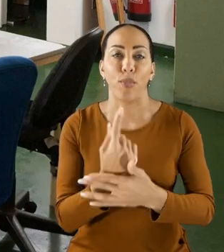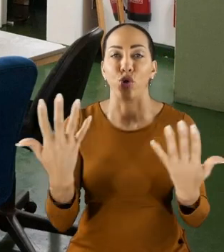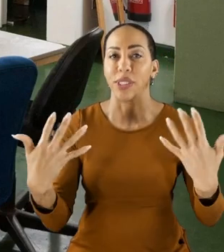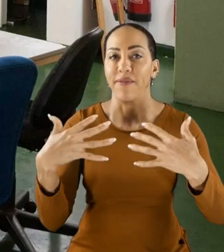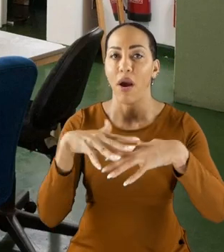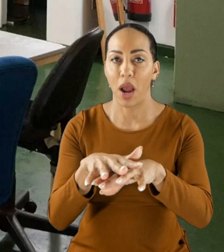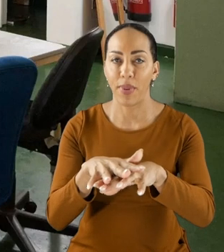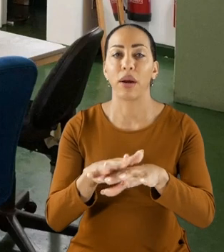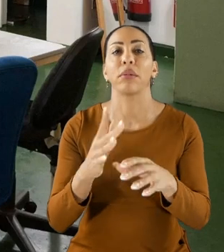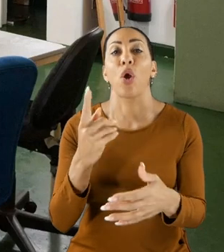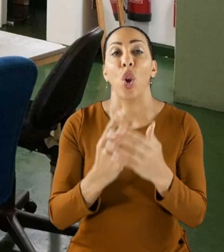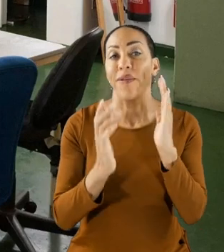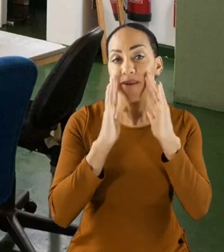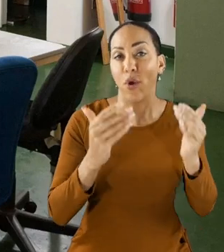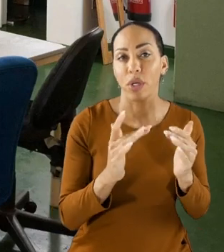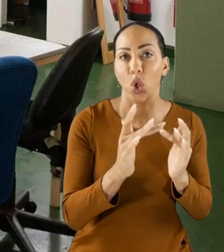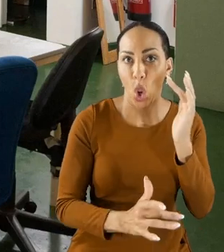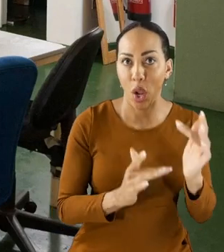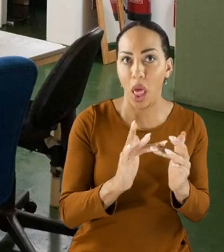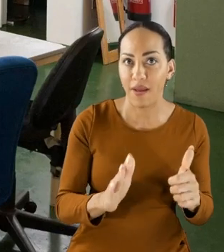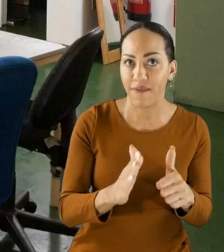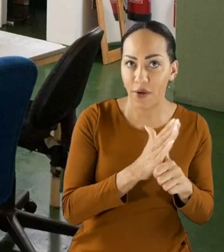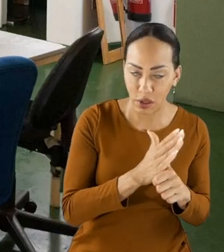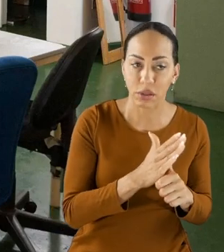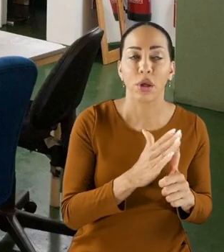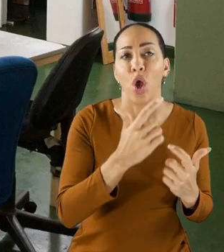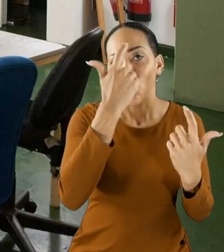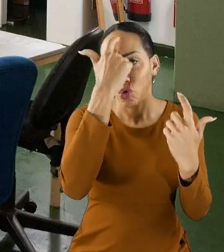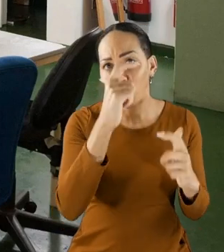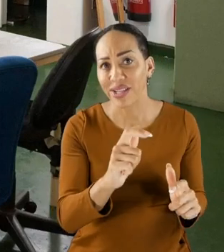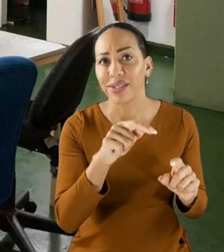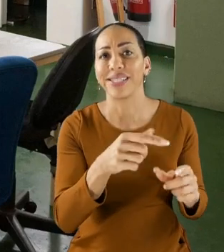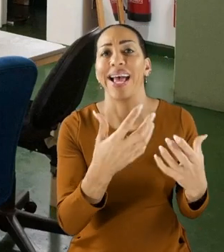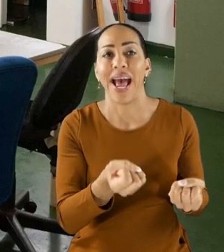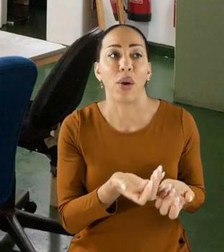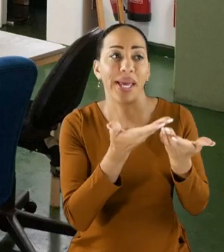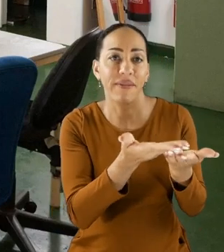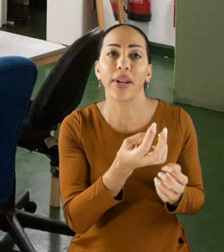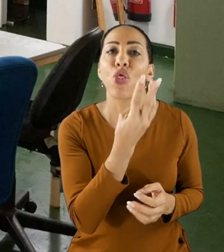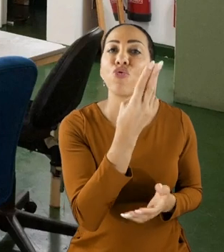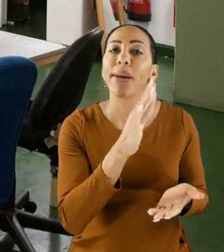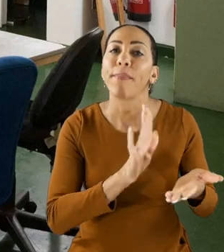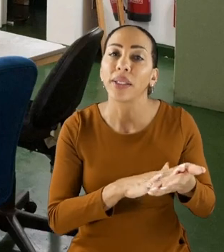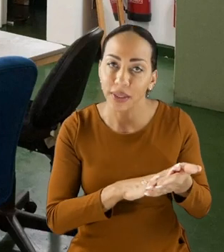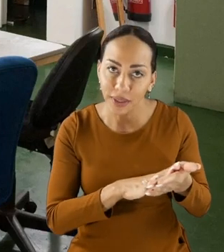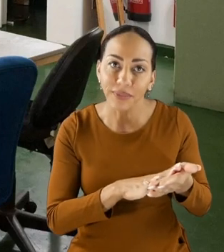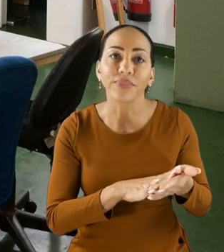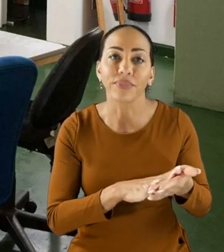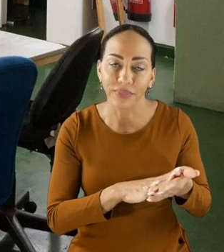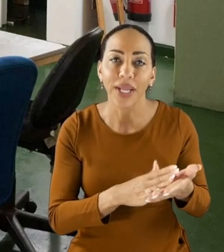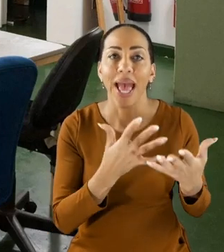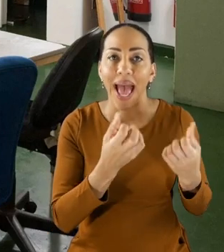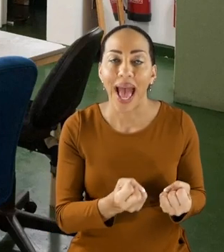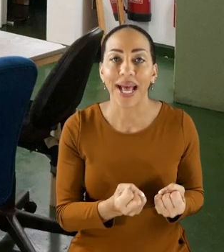have that opportunity for hybrid sort of performances. So talking about just the online element, the residencies before